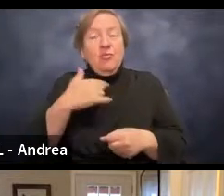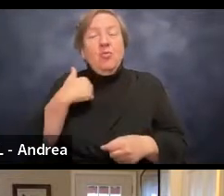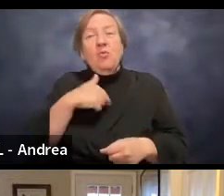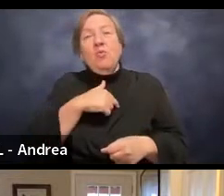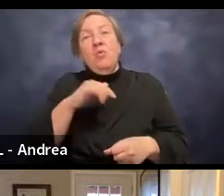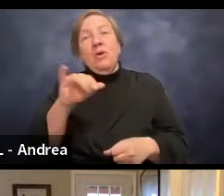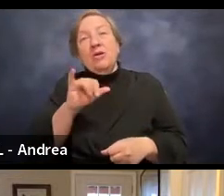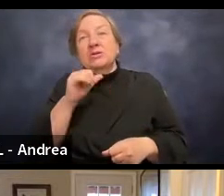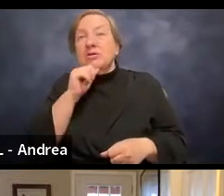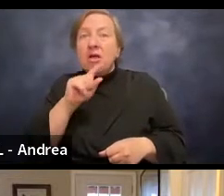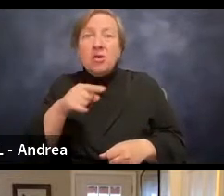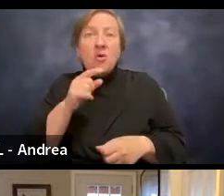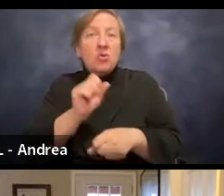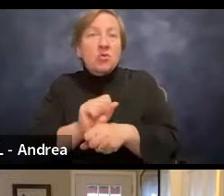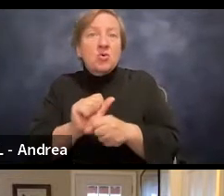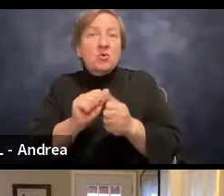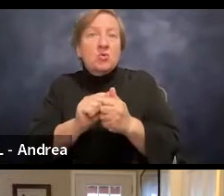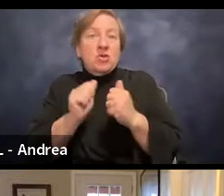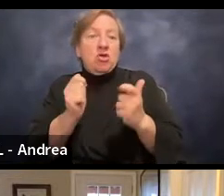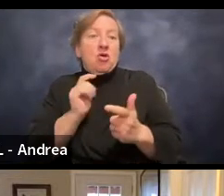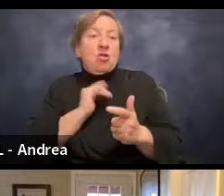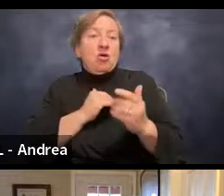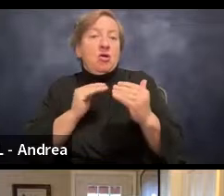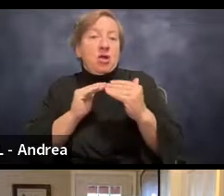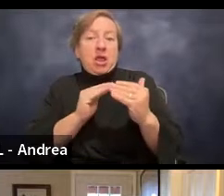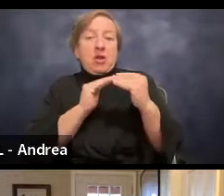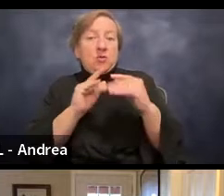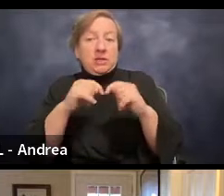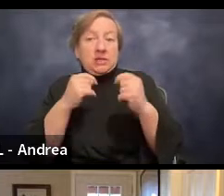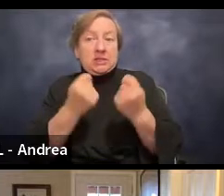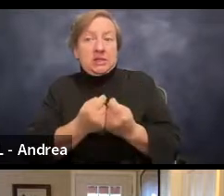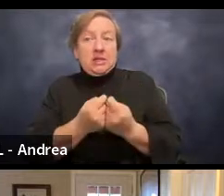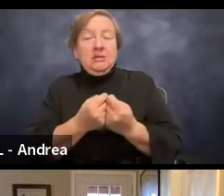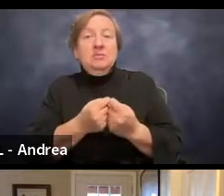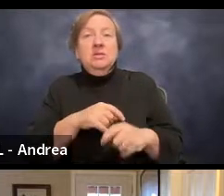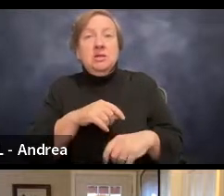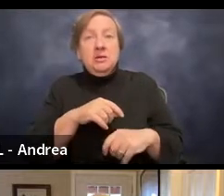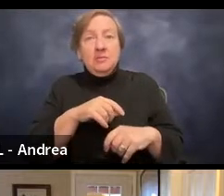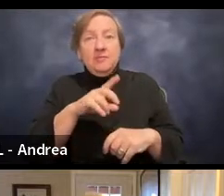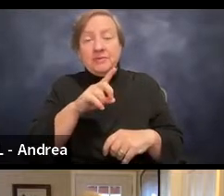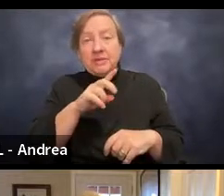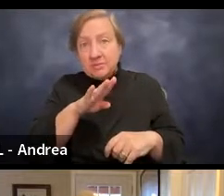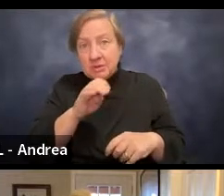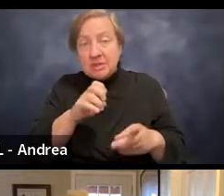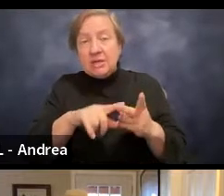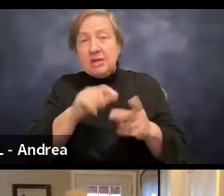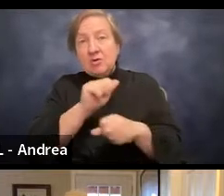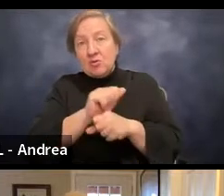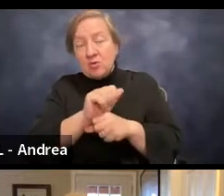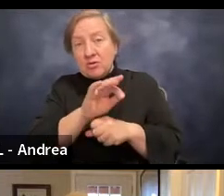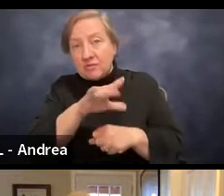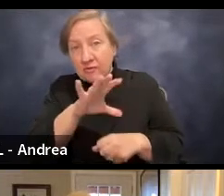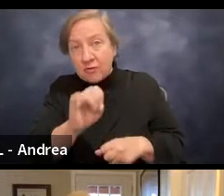We not only work with all our equity teams with the different pieces, DBE, workforce,